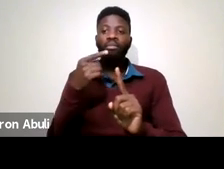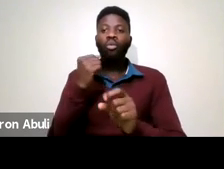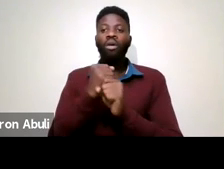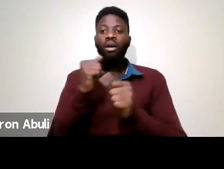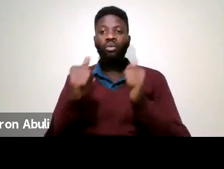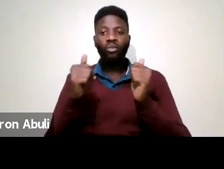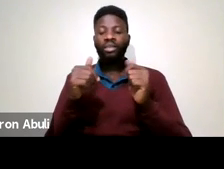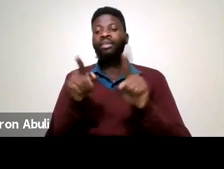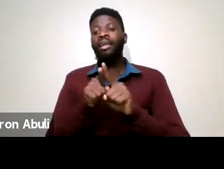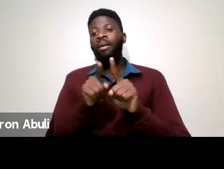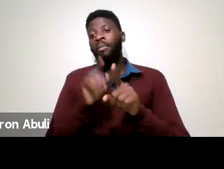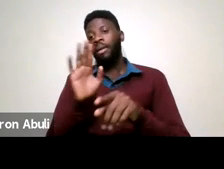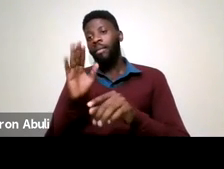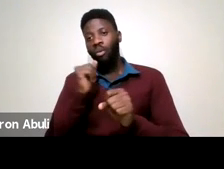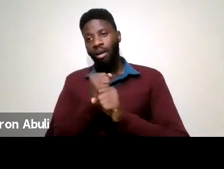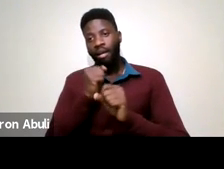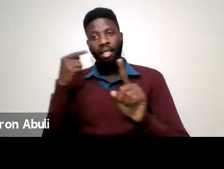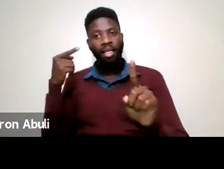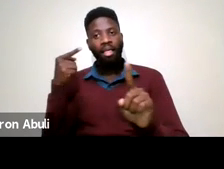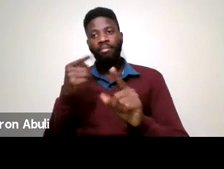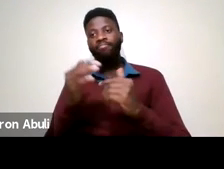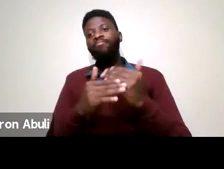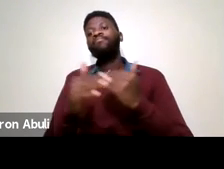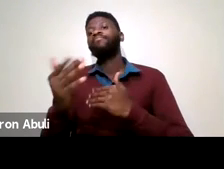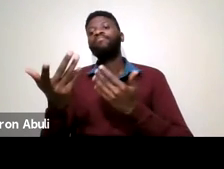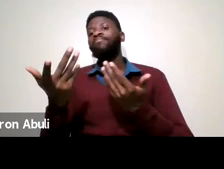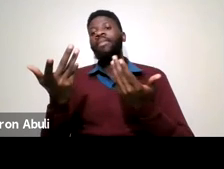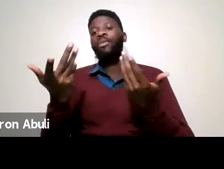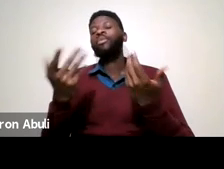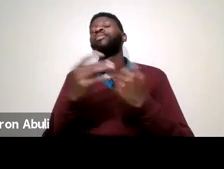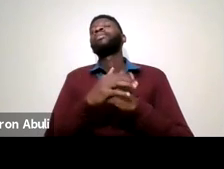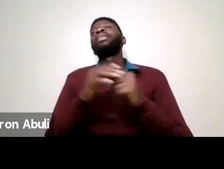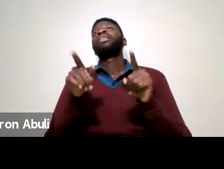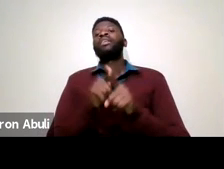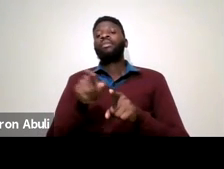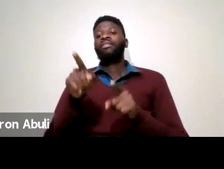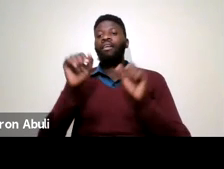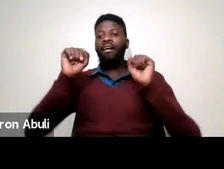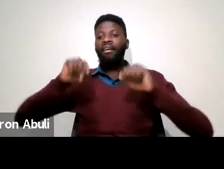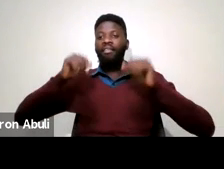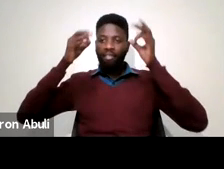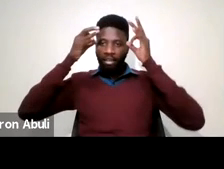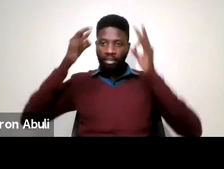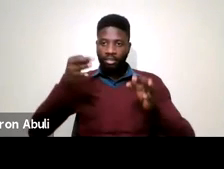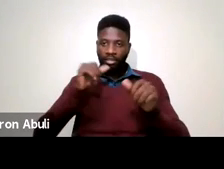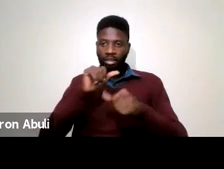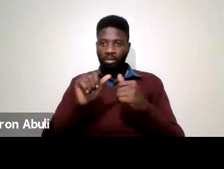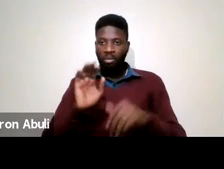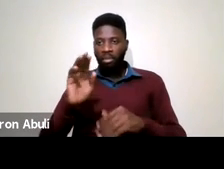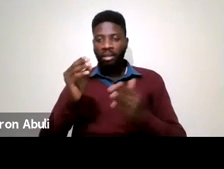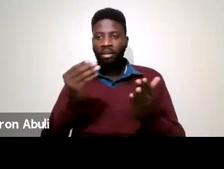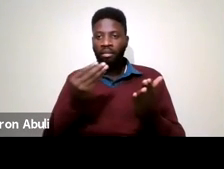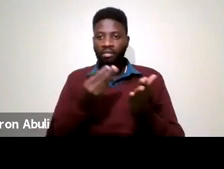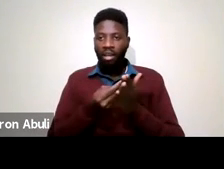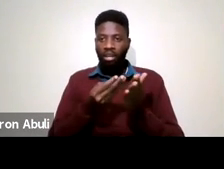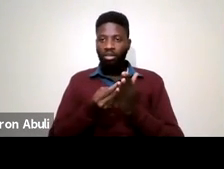choice to earn a living moving forward. There is also a choice to make in terms of your financial, personal